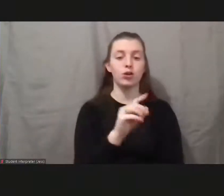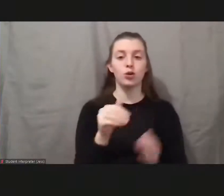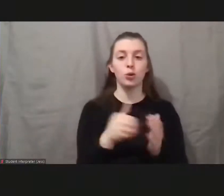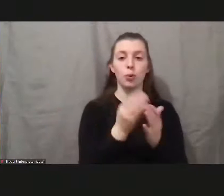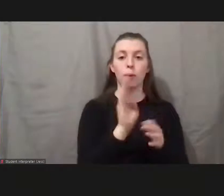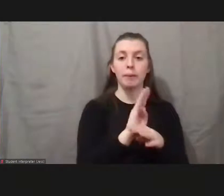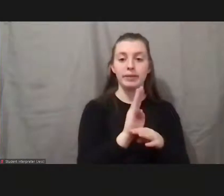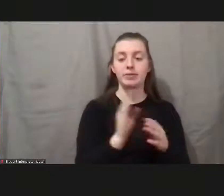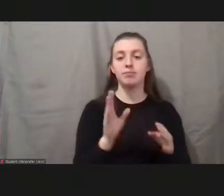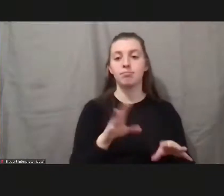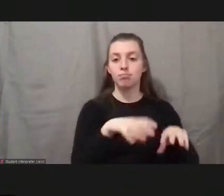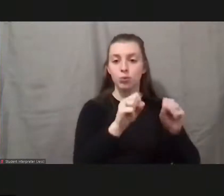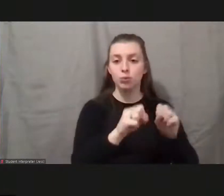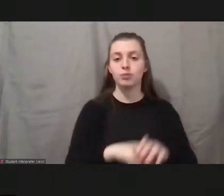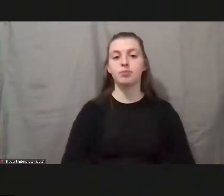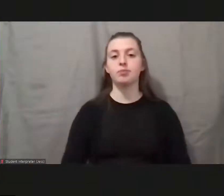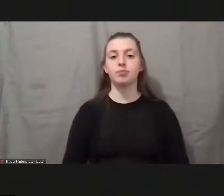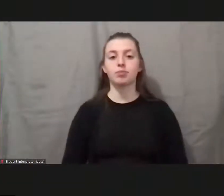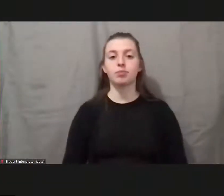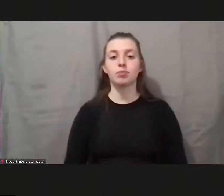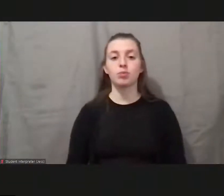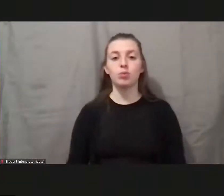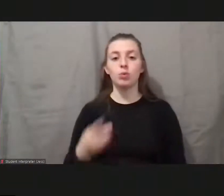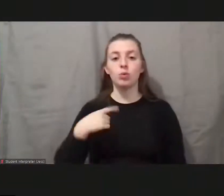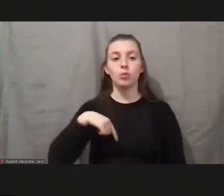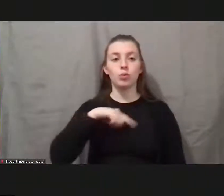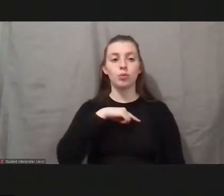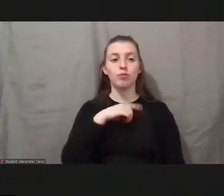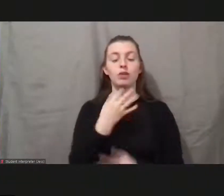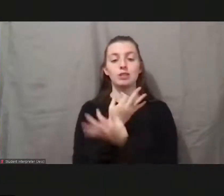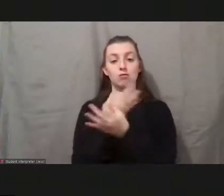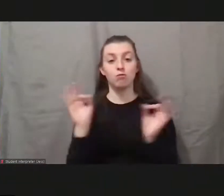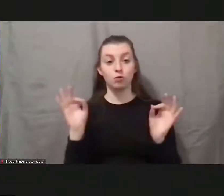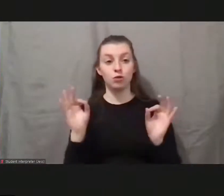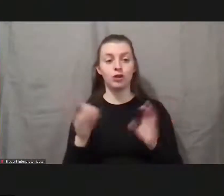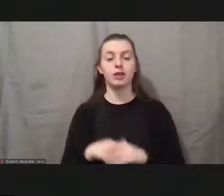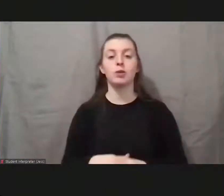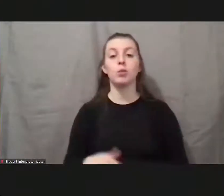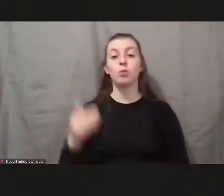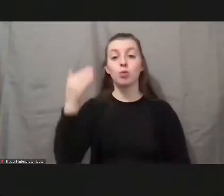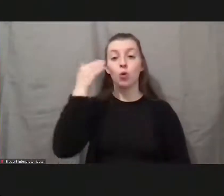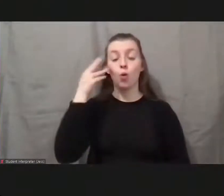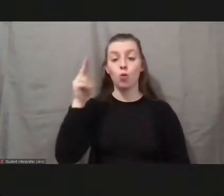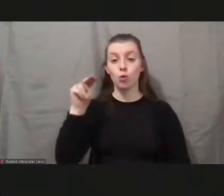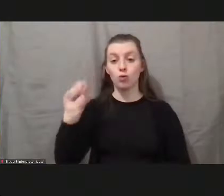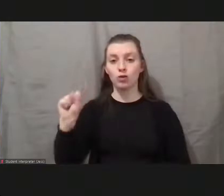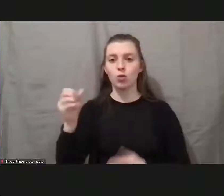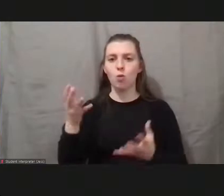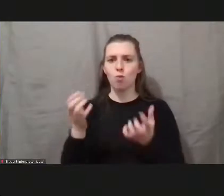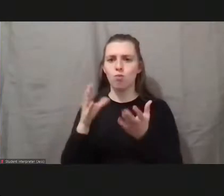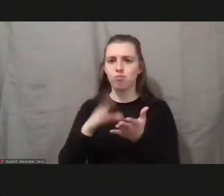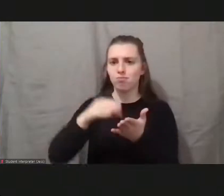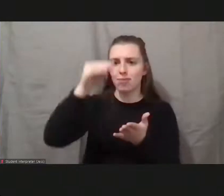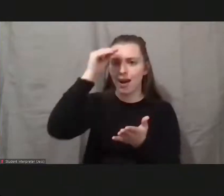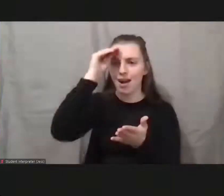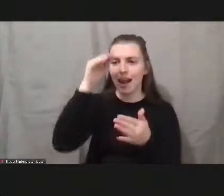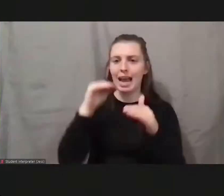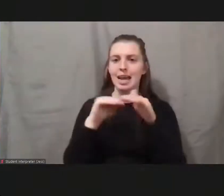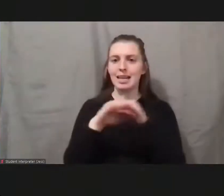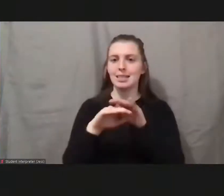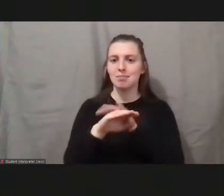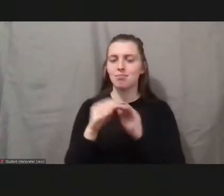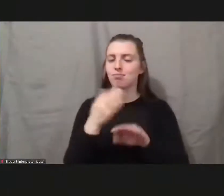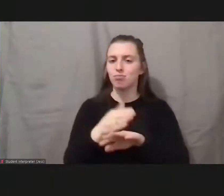and foremost that Nova Scotia is totally on board with becoming accessible and wanting to learn about what the next steps are. We